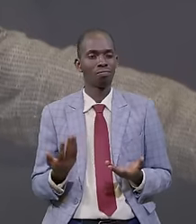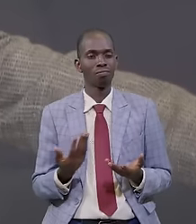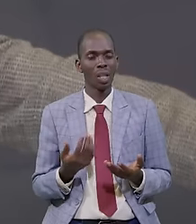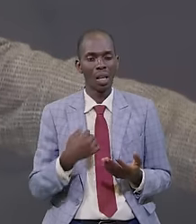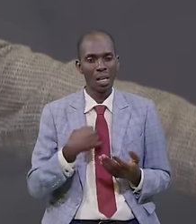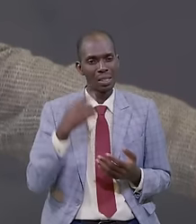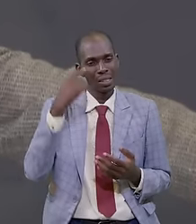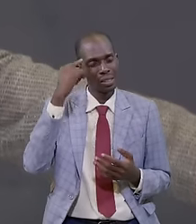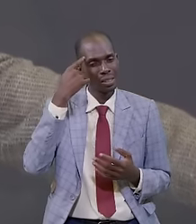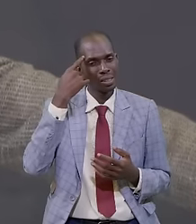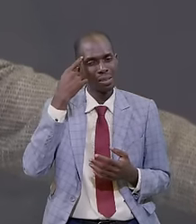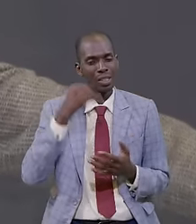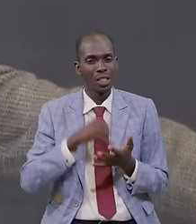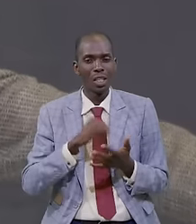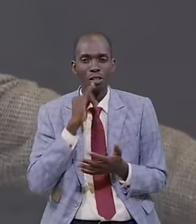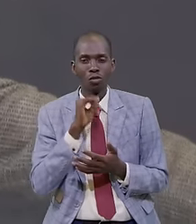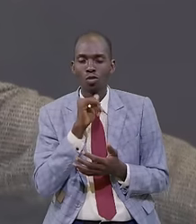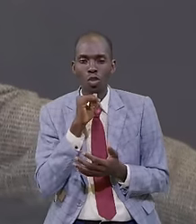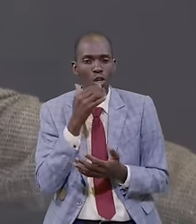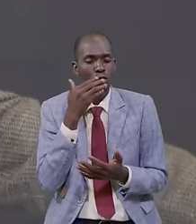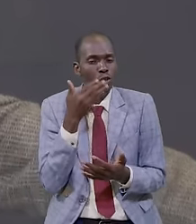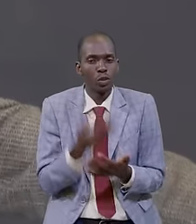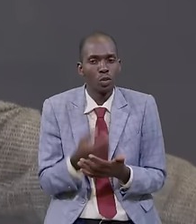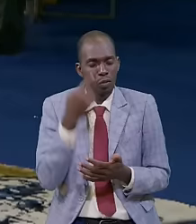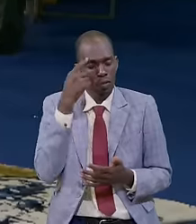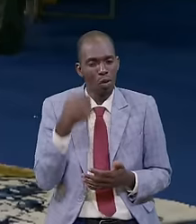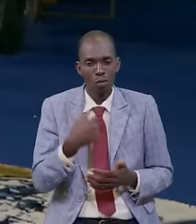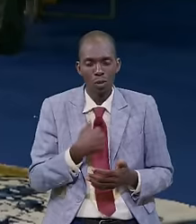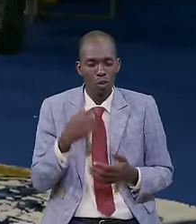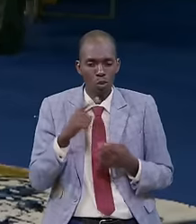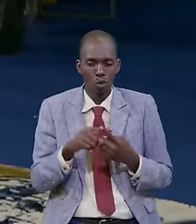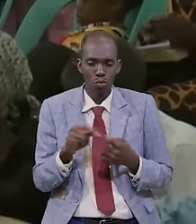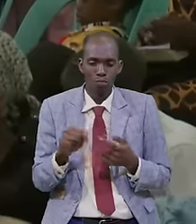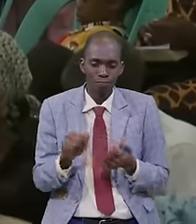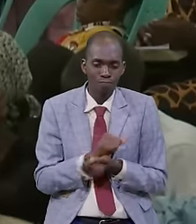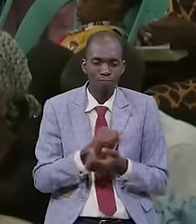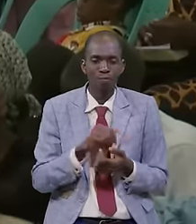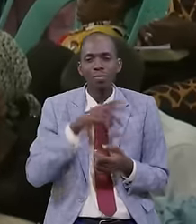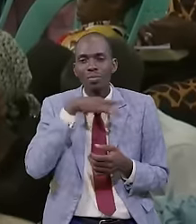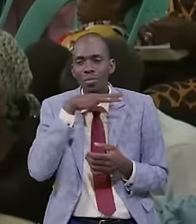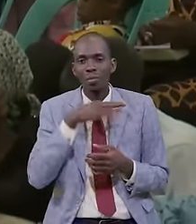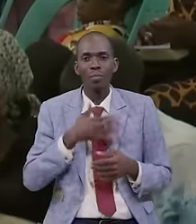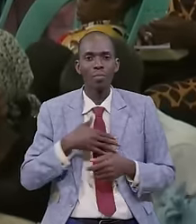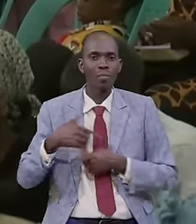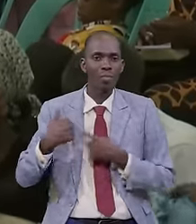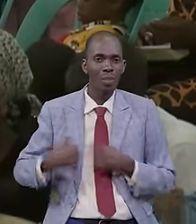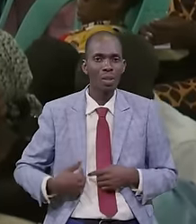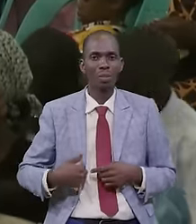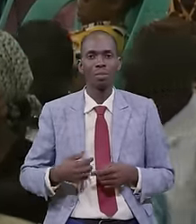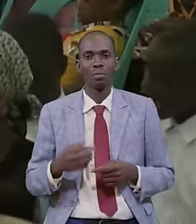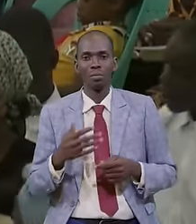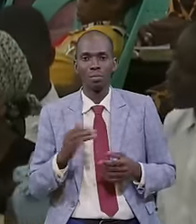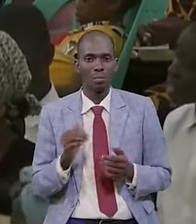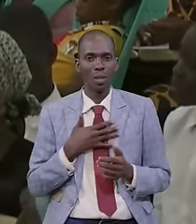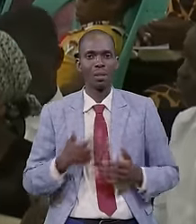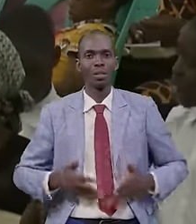think I should not stain my life, my heart, my character with what they offer. What do you think?